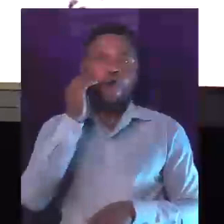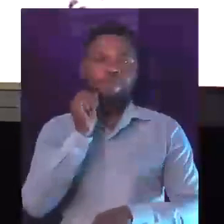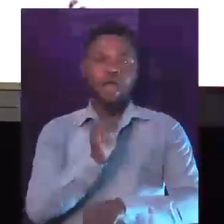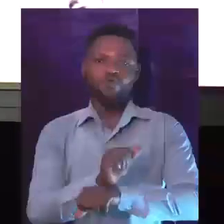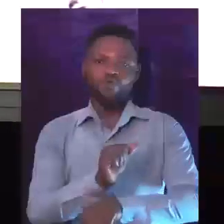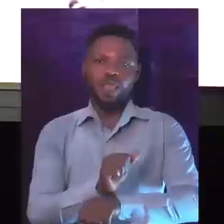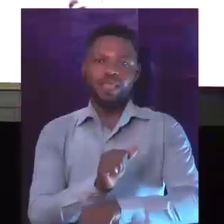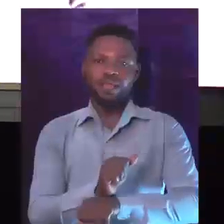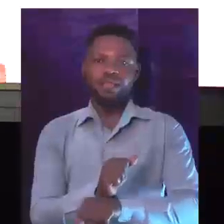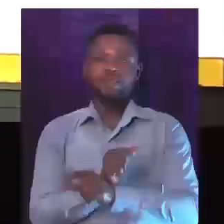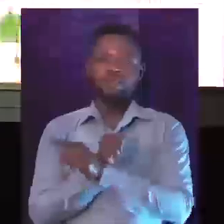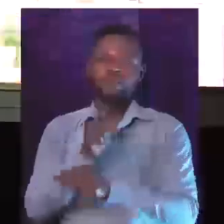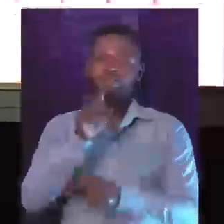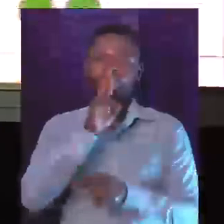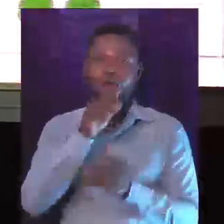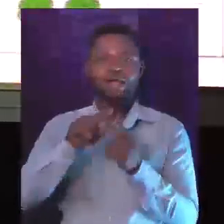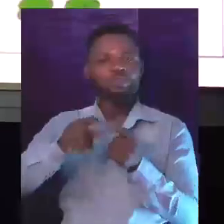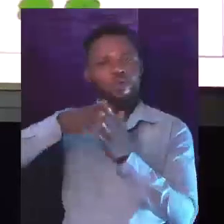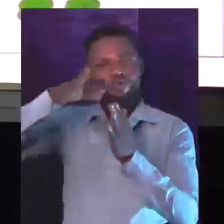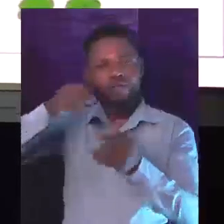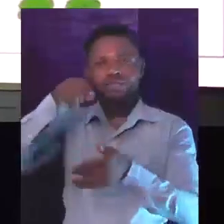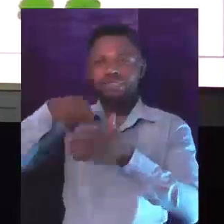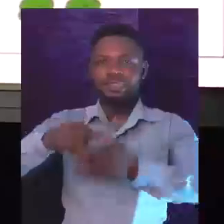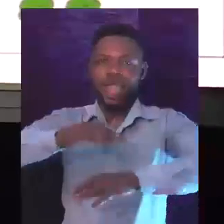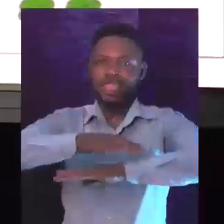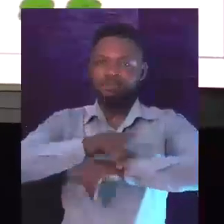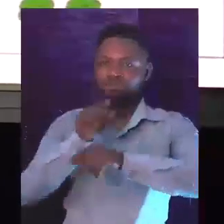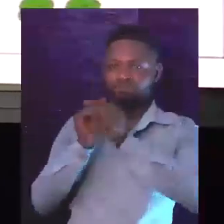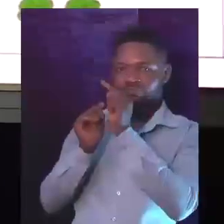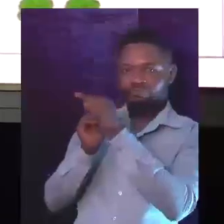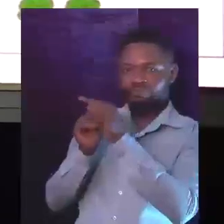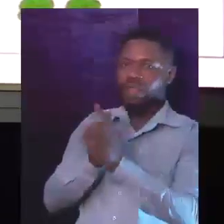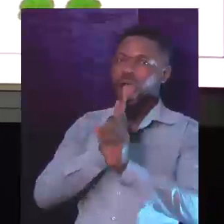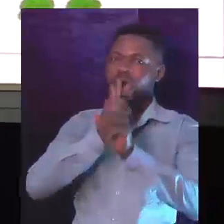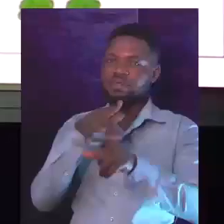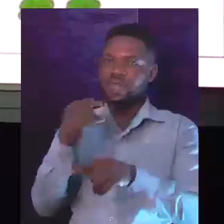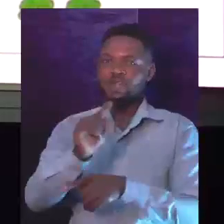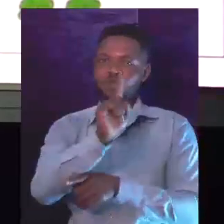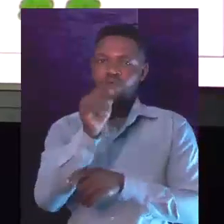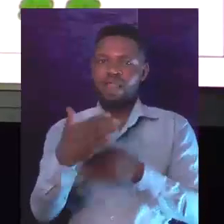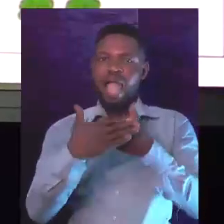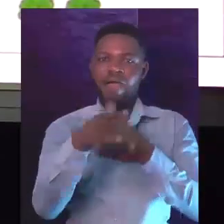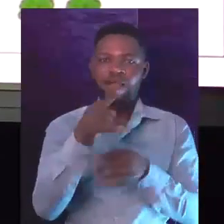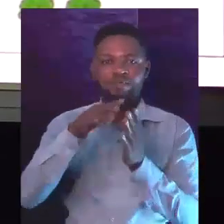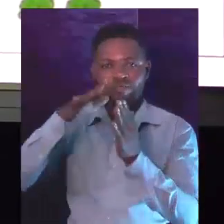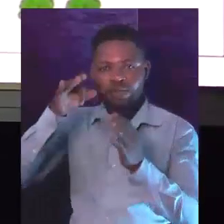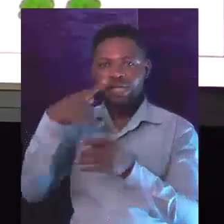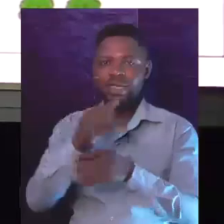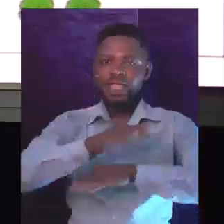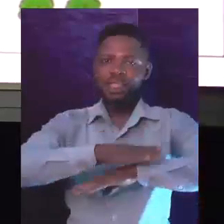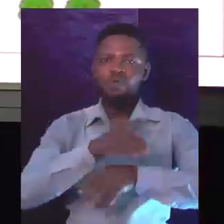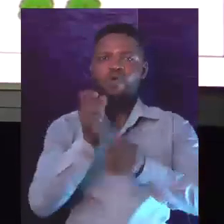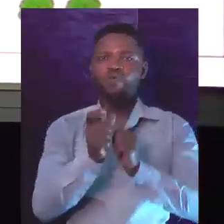homework. You are to study this table. Now, answer the questions after studying the